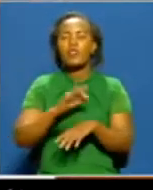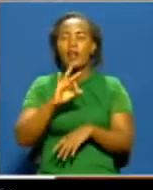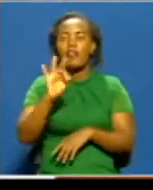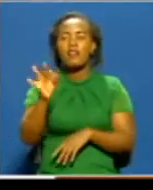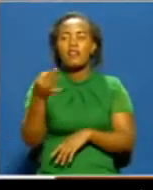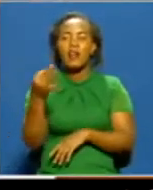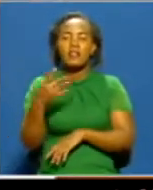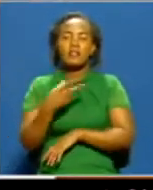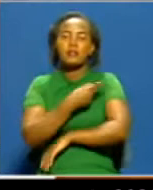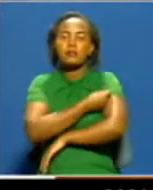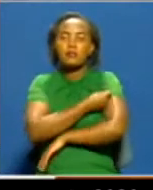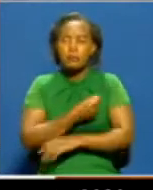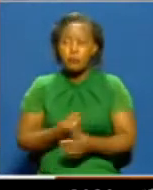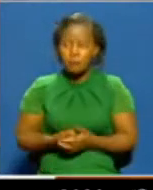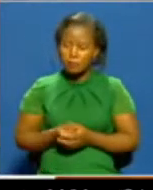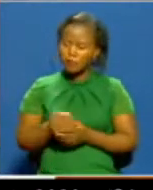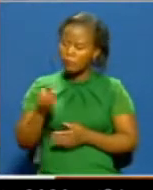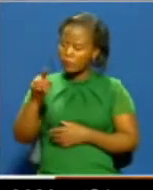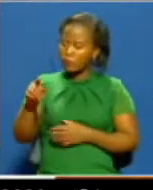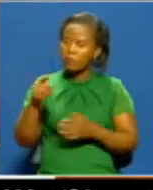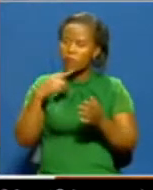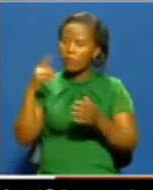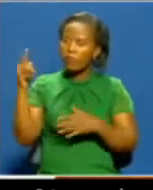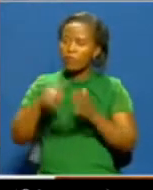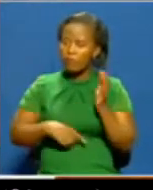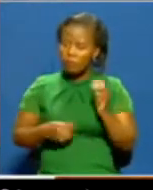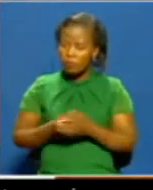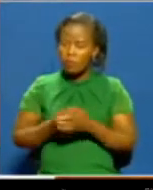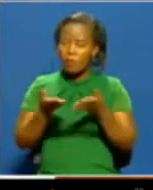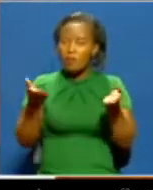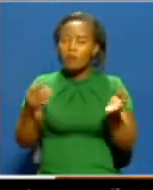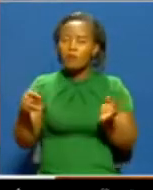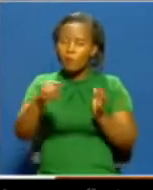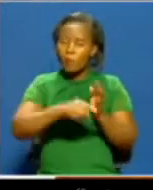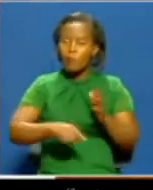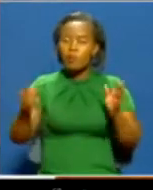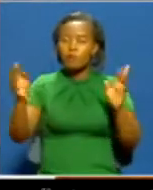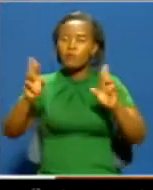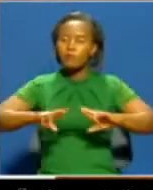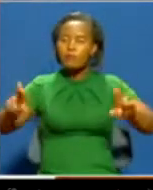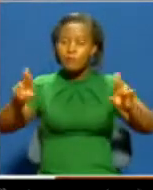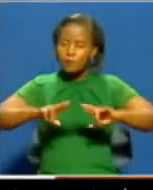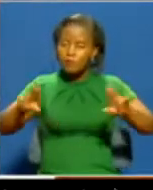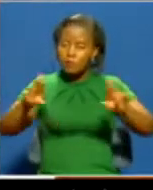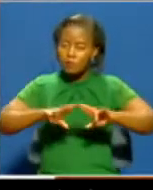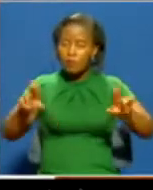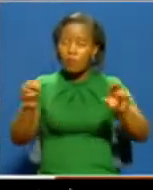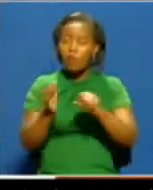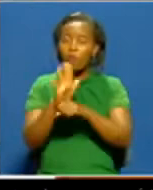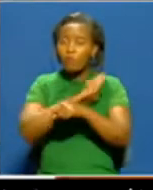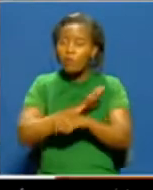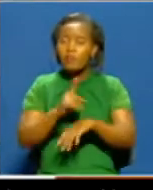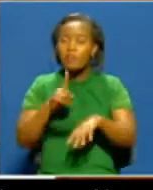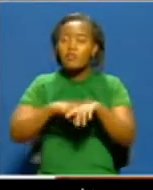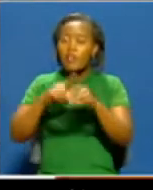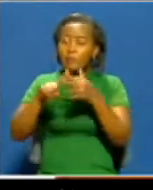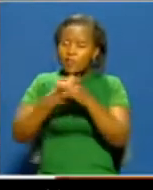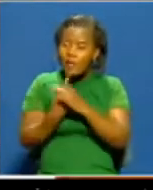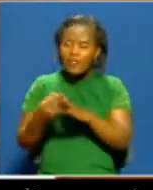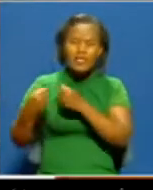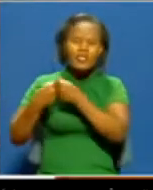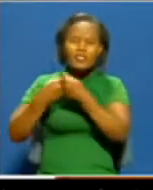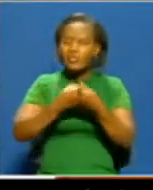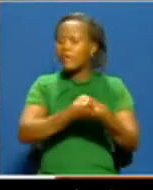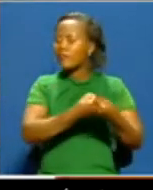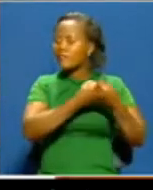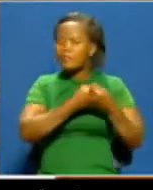Because you said that we are now smarter with the pandemic. When we began, we saw a lot of challenges, especially at the